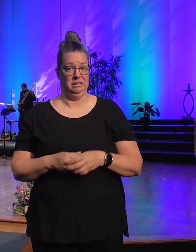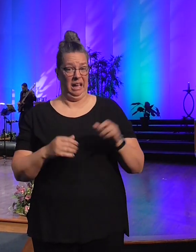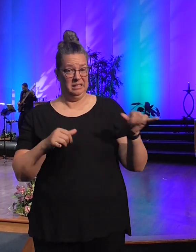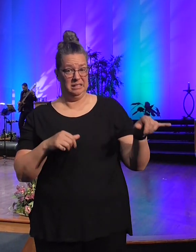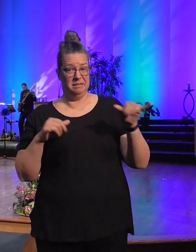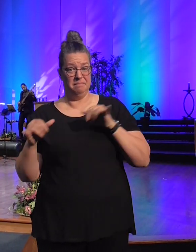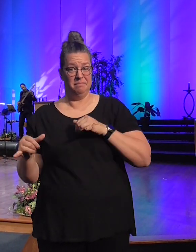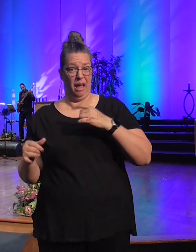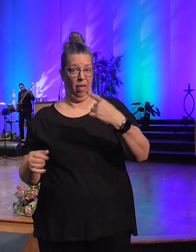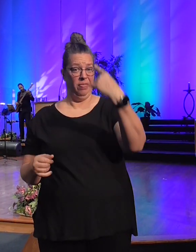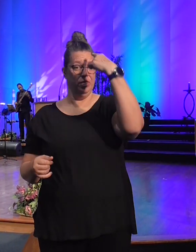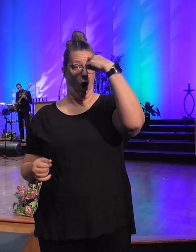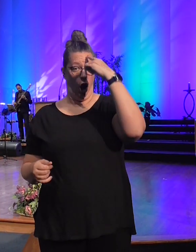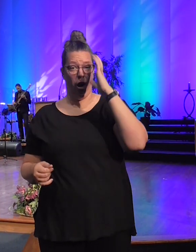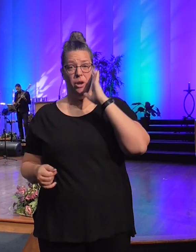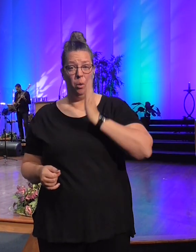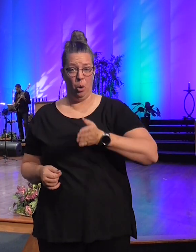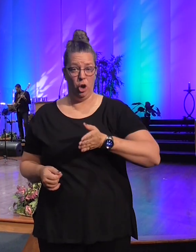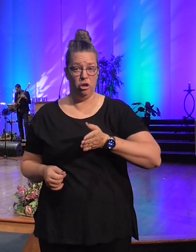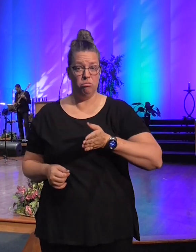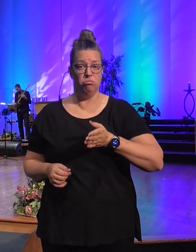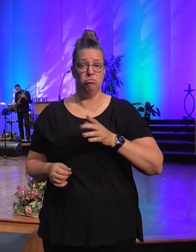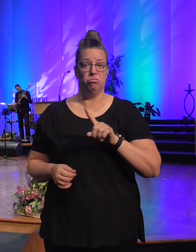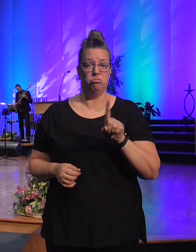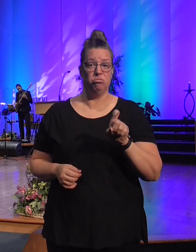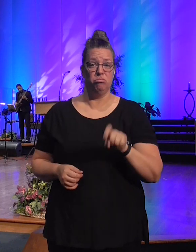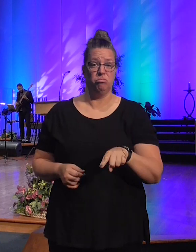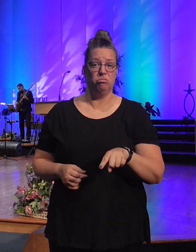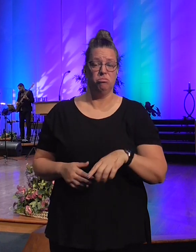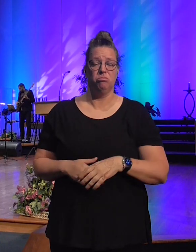As you thought that it would